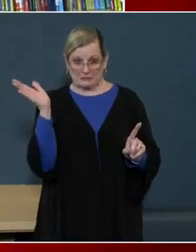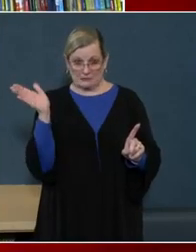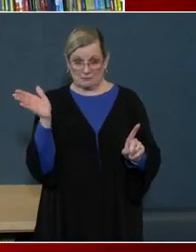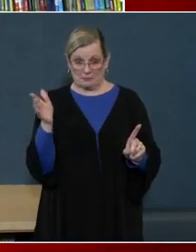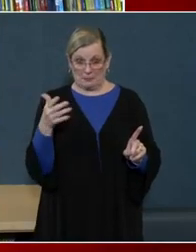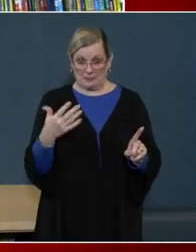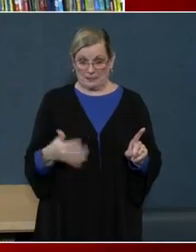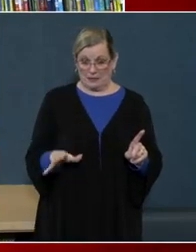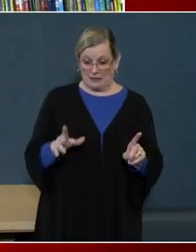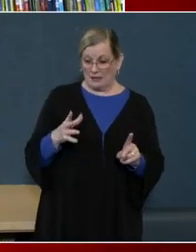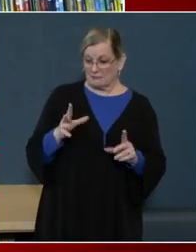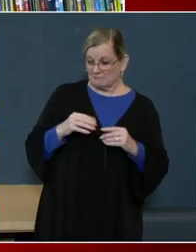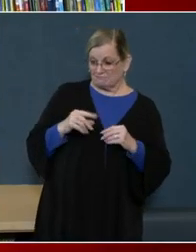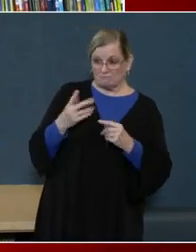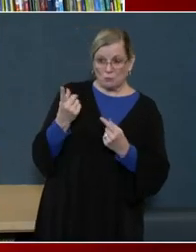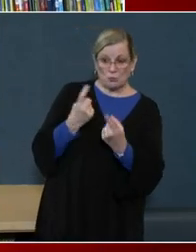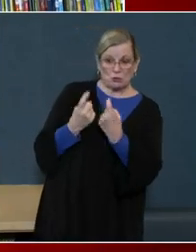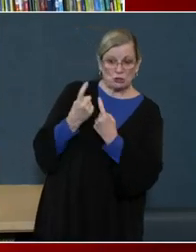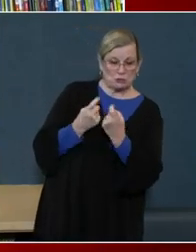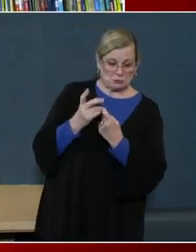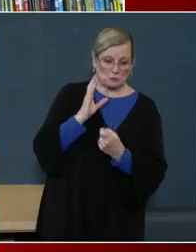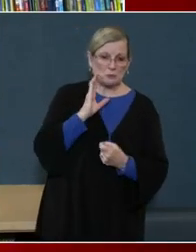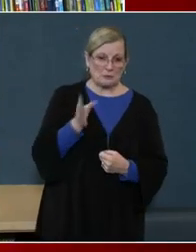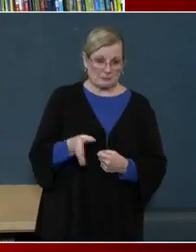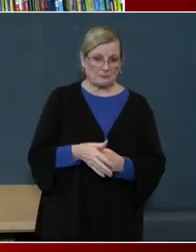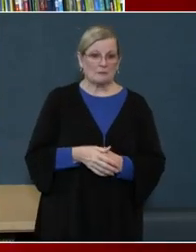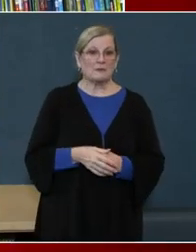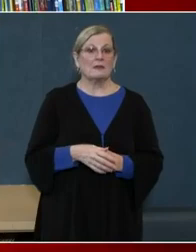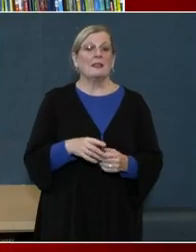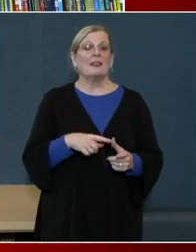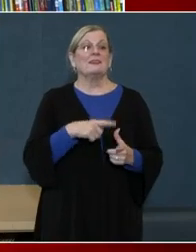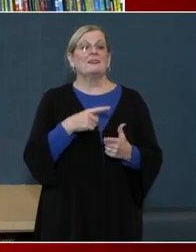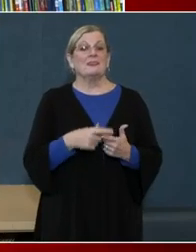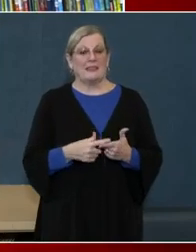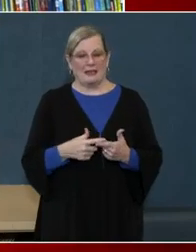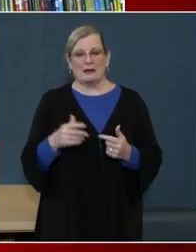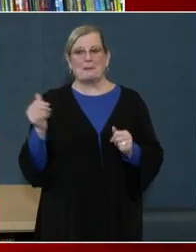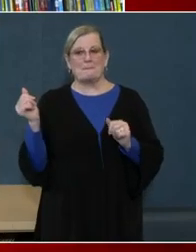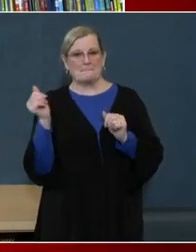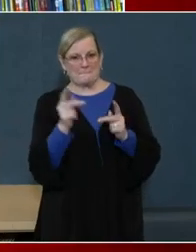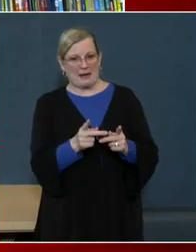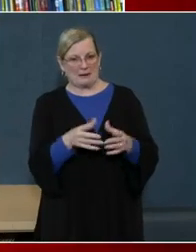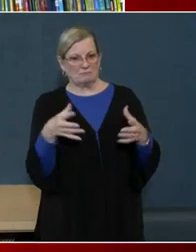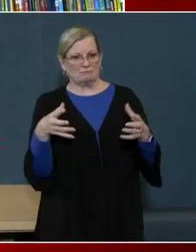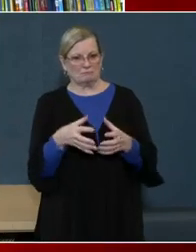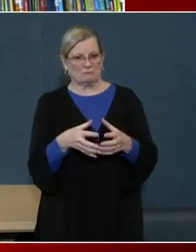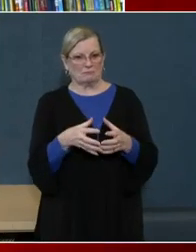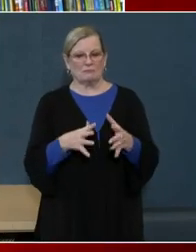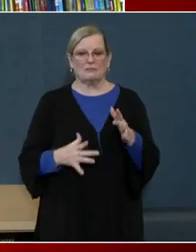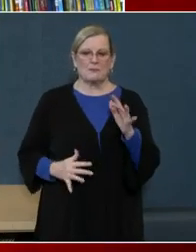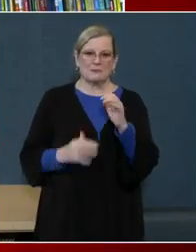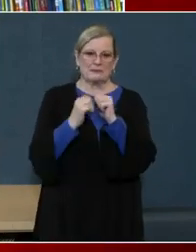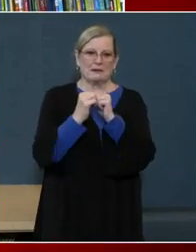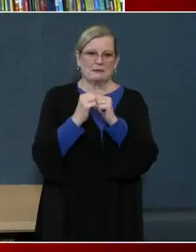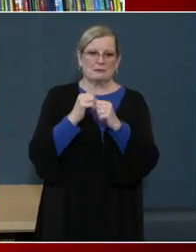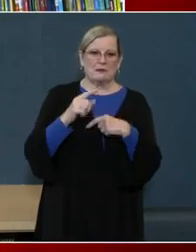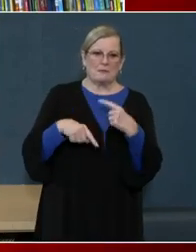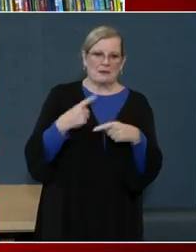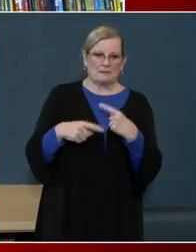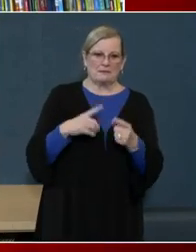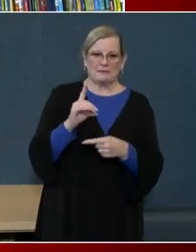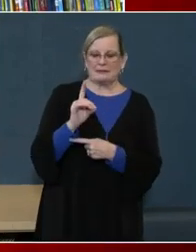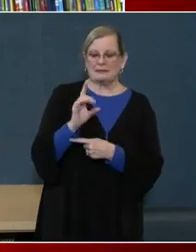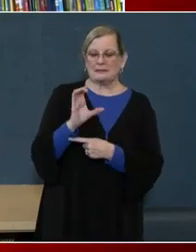questions, and then we will return to updates on term two from DCPS, followed by